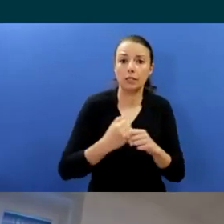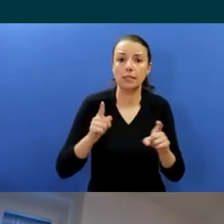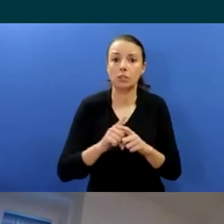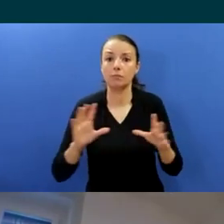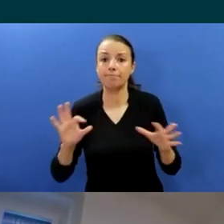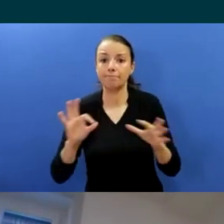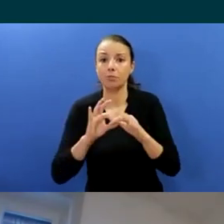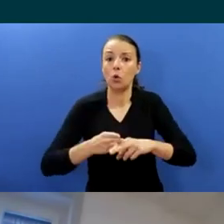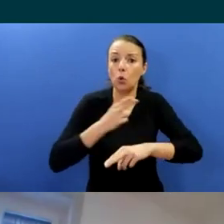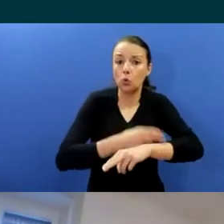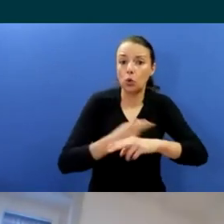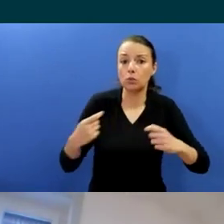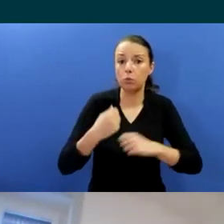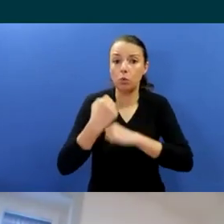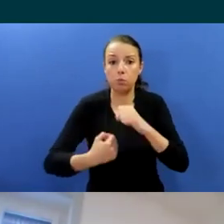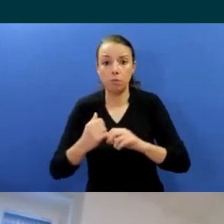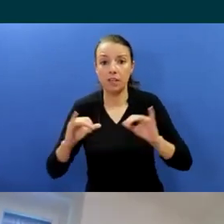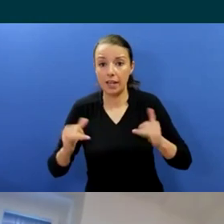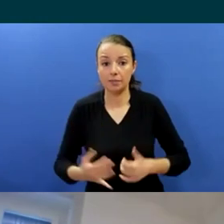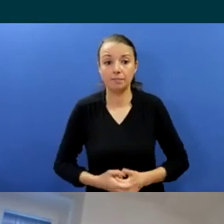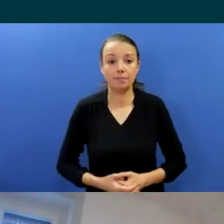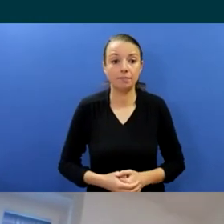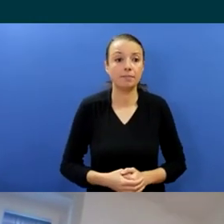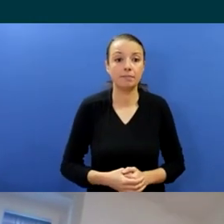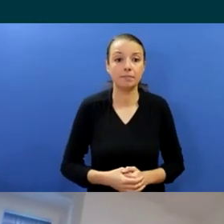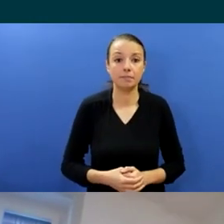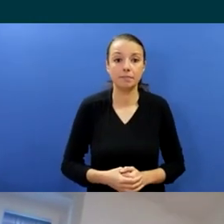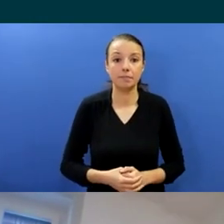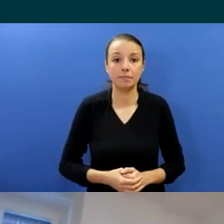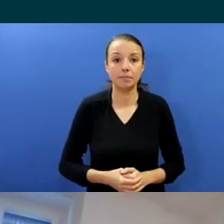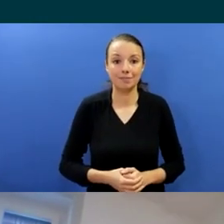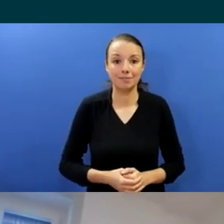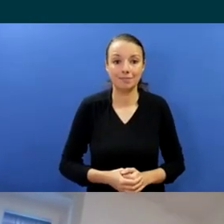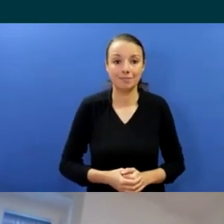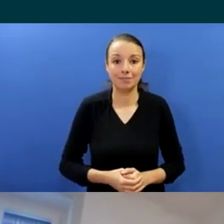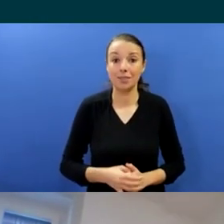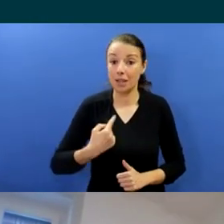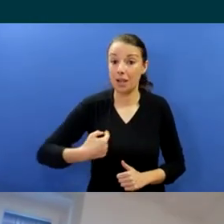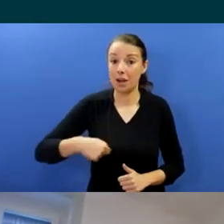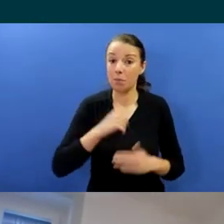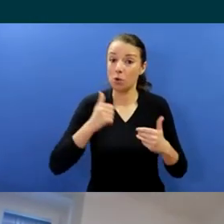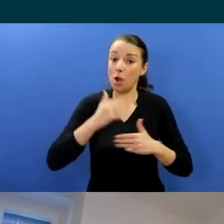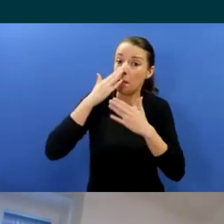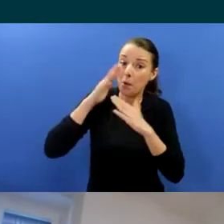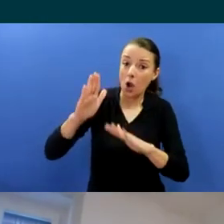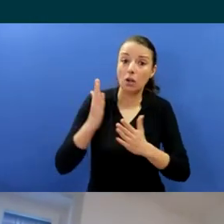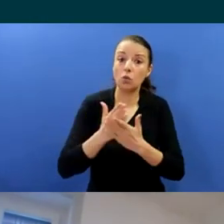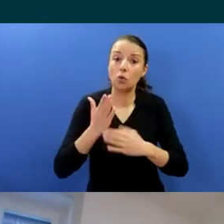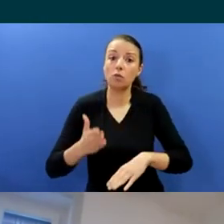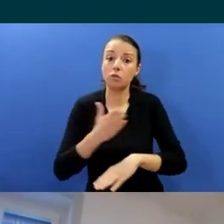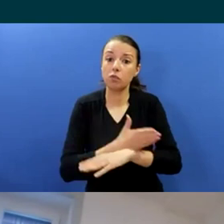are able to take up these results and show them in our campaign. So that's very interesting, and like that, we are able